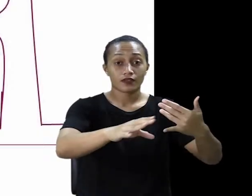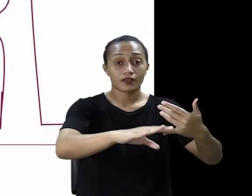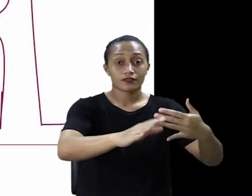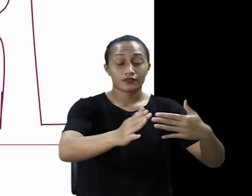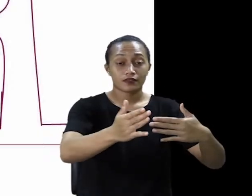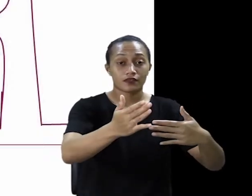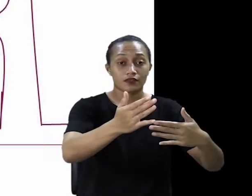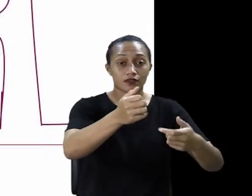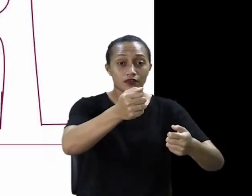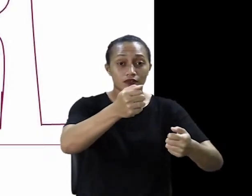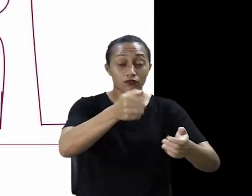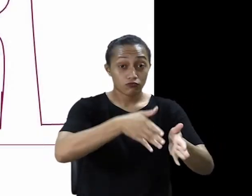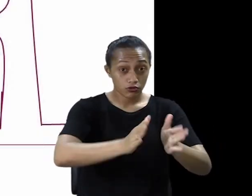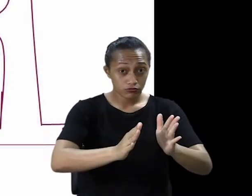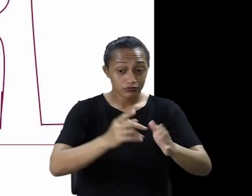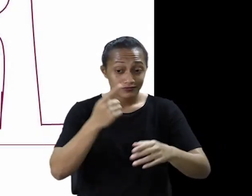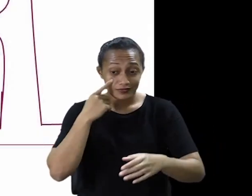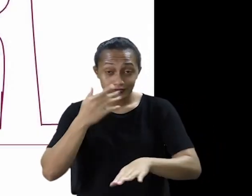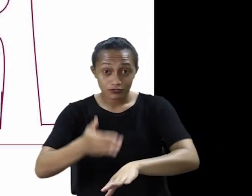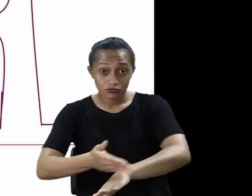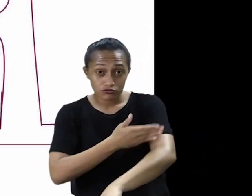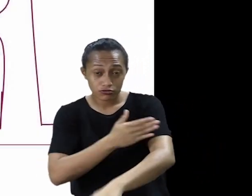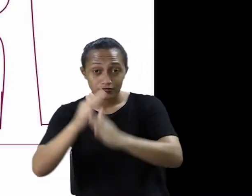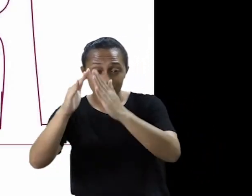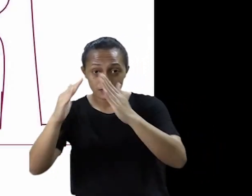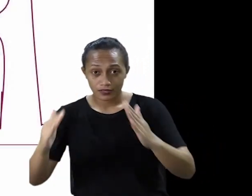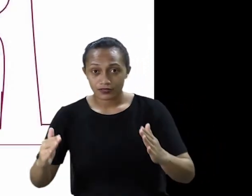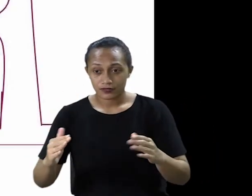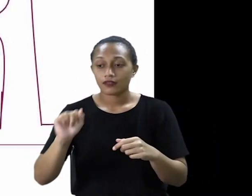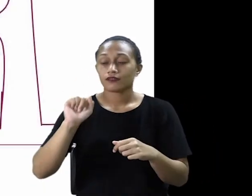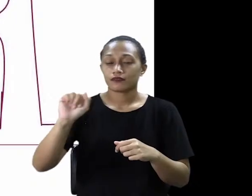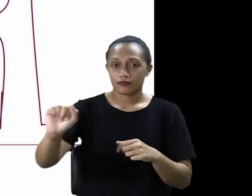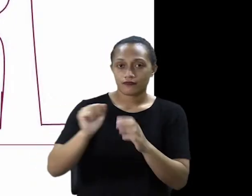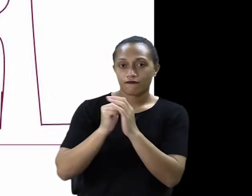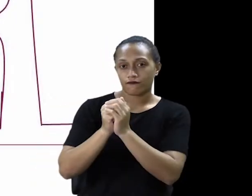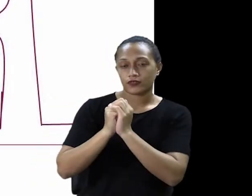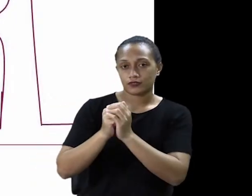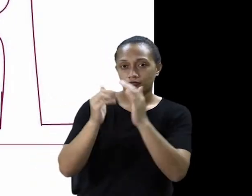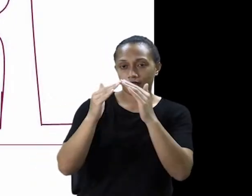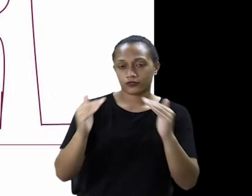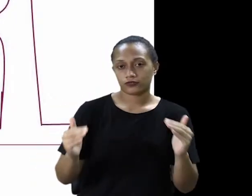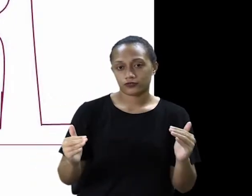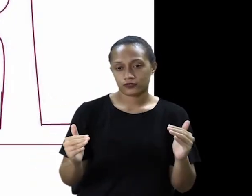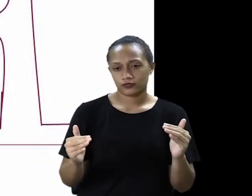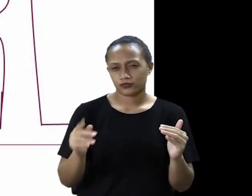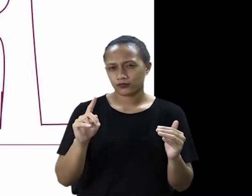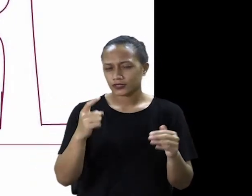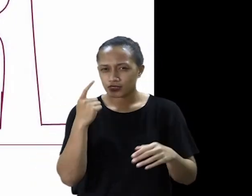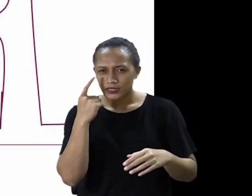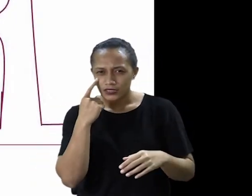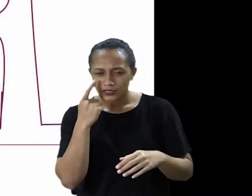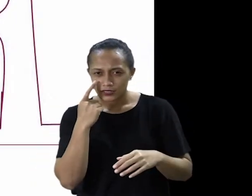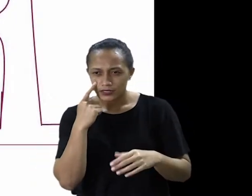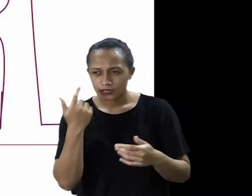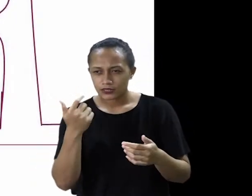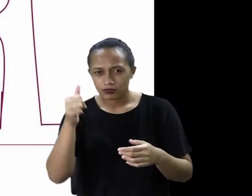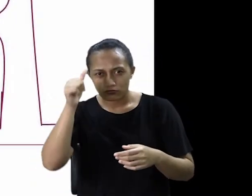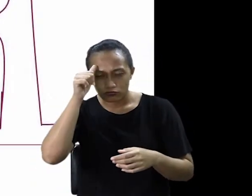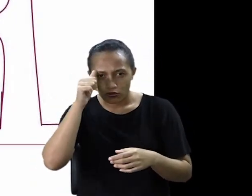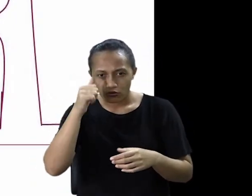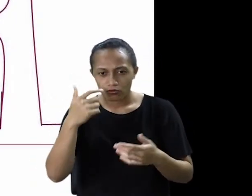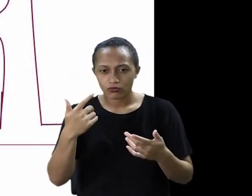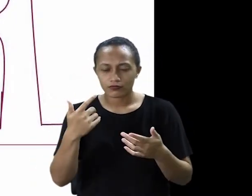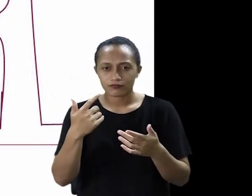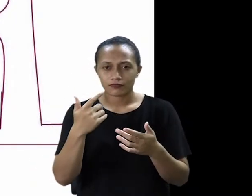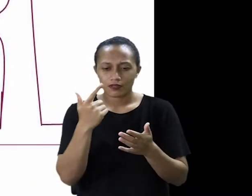should see a greenhouse, and that's our house. I think you should easily identify my house with